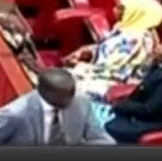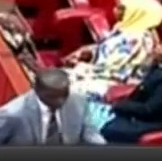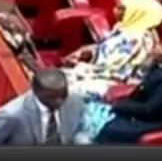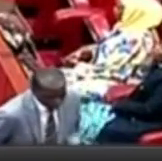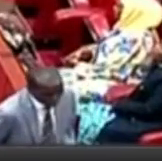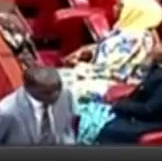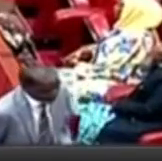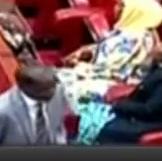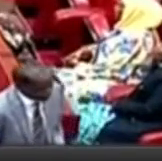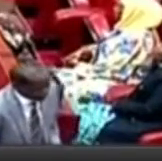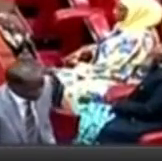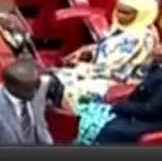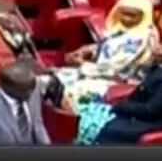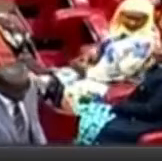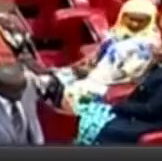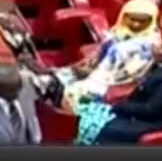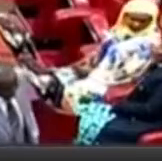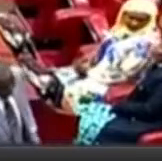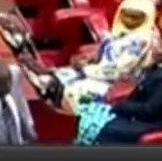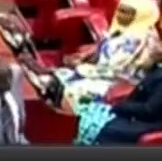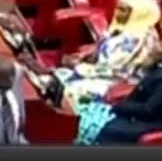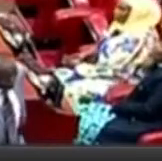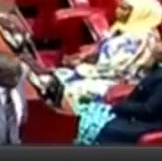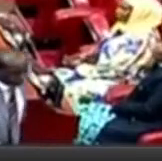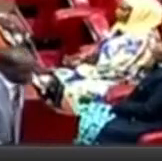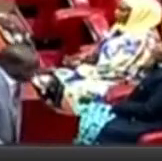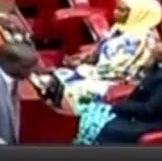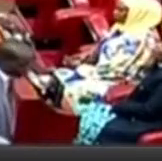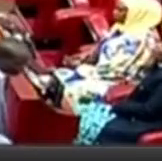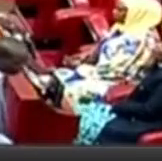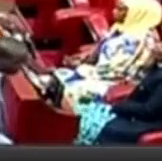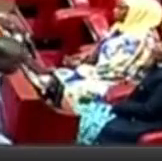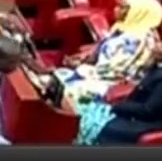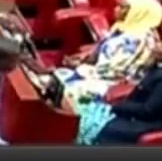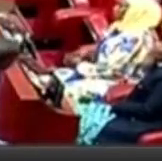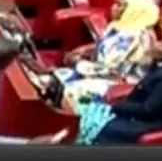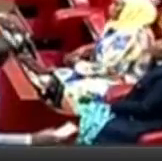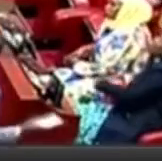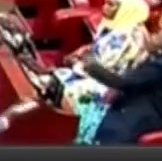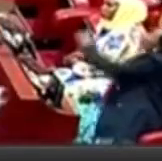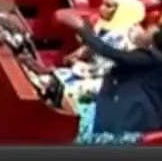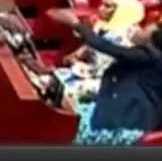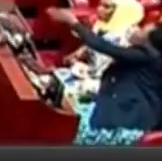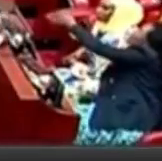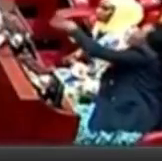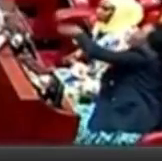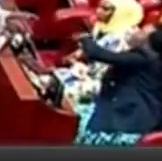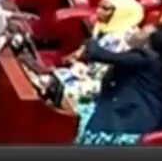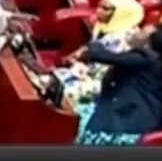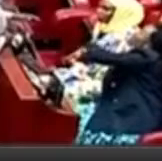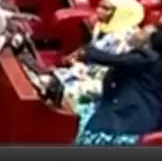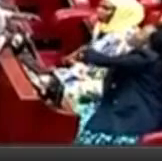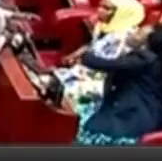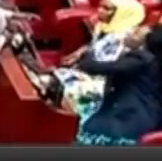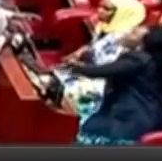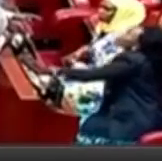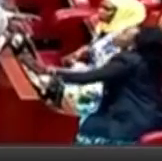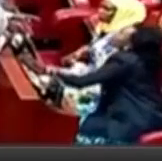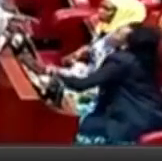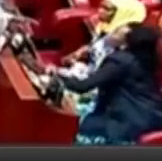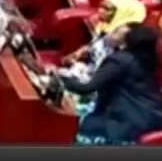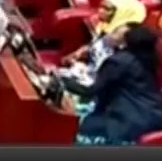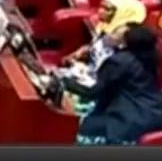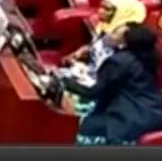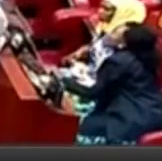of a technical failure, confusion or error occurring in the course of voting, which in the opinion of the